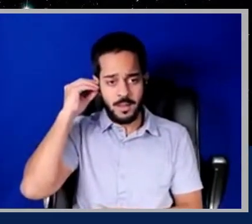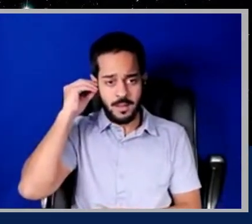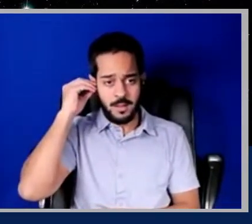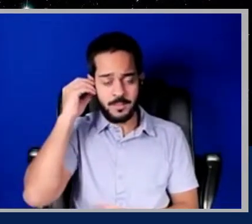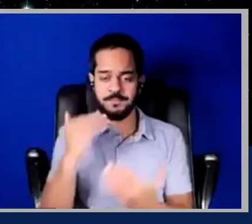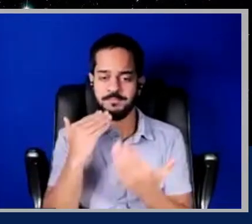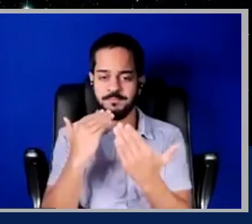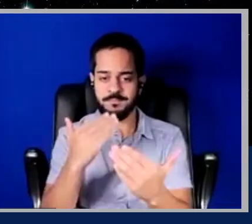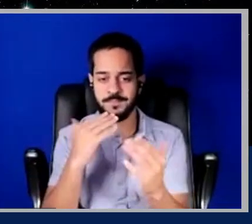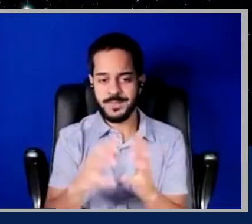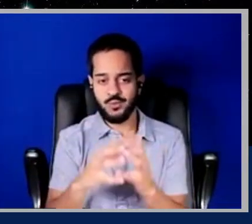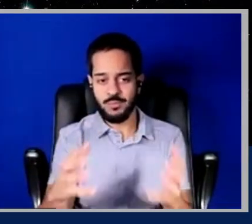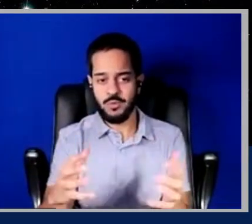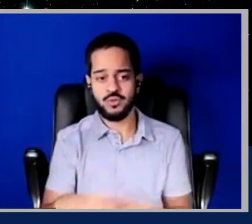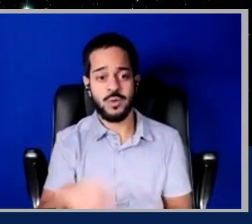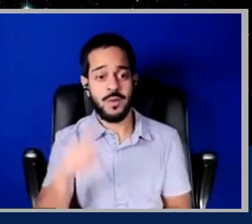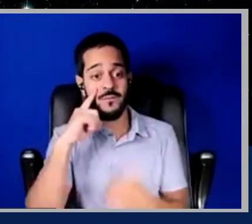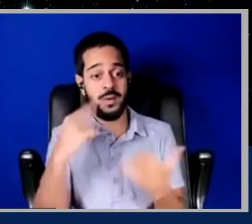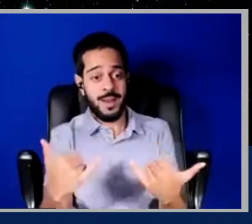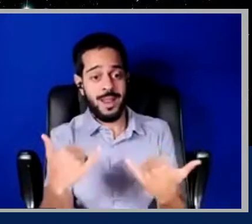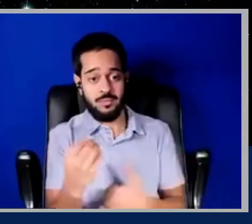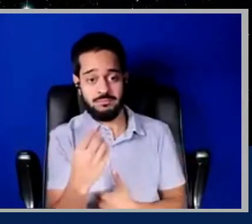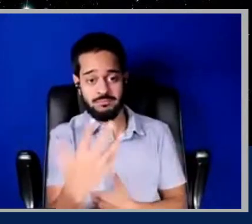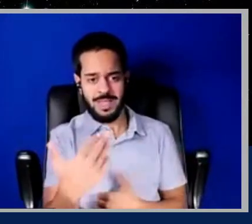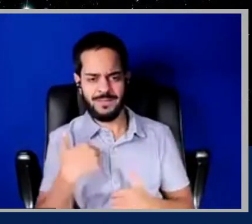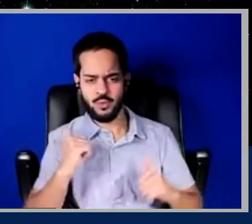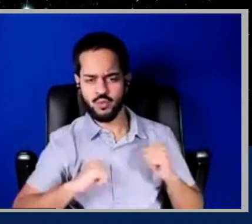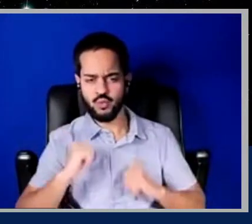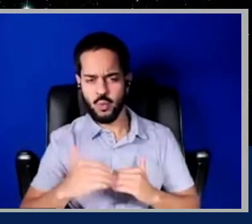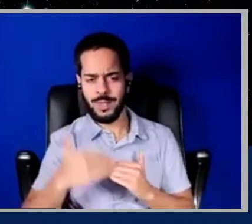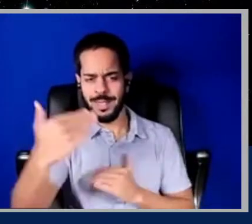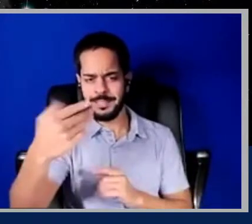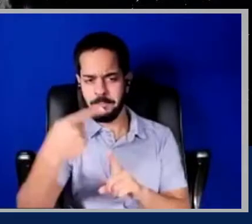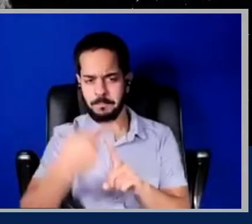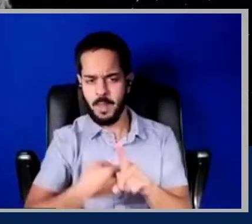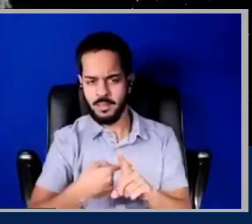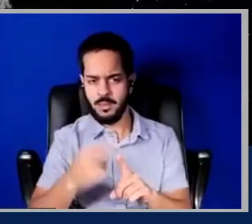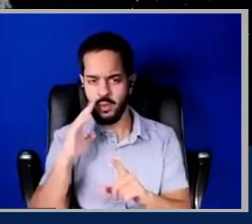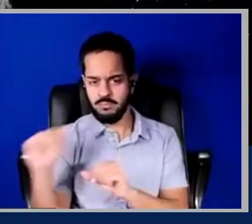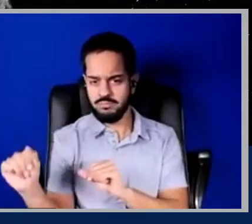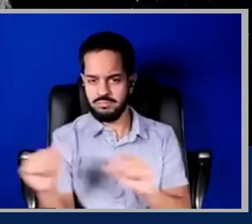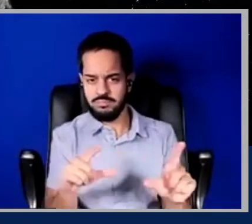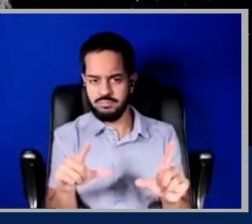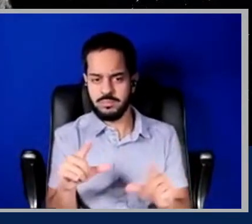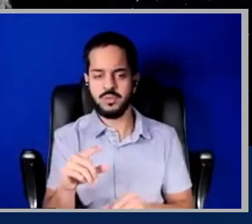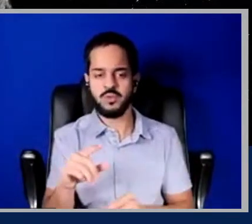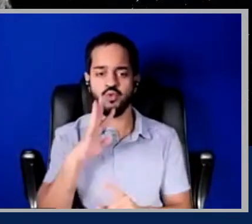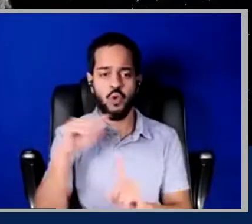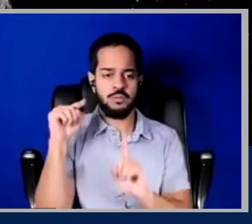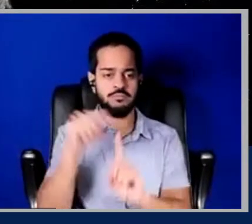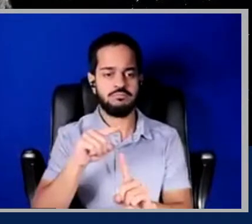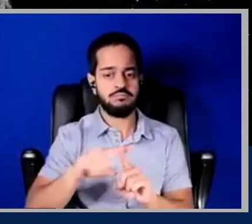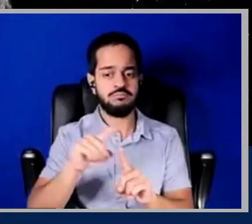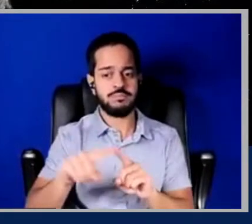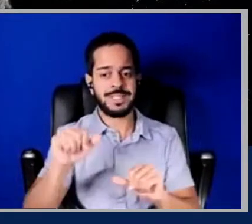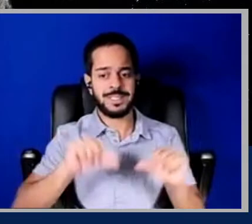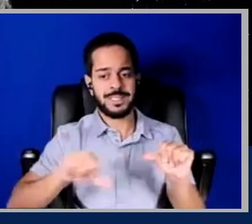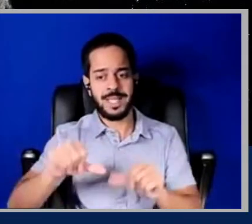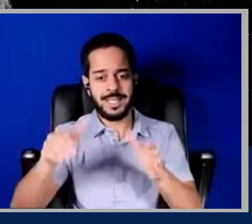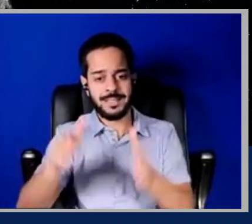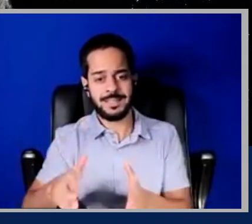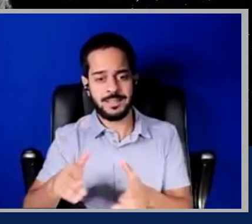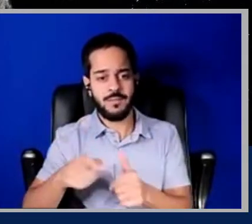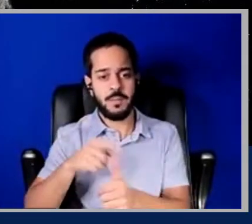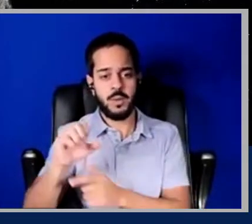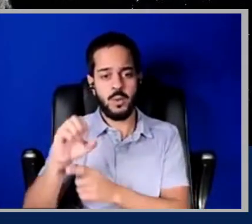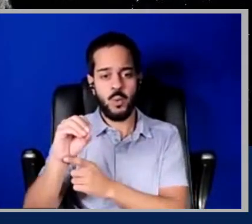show that's coming up next month. I think I queued this up here. Let's see here. Next month, we'll be talking with some of the scientists from OSIRIS-REx